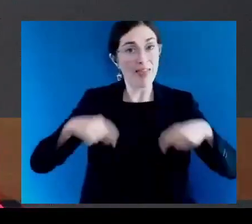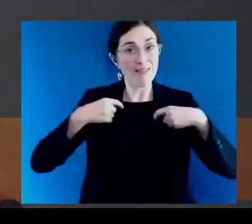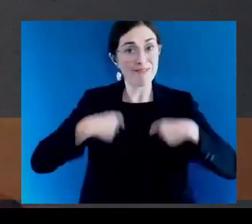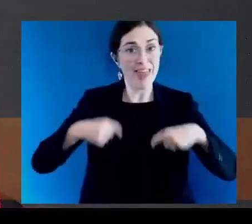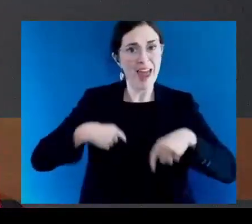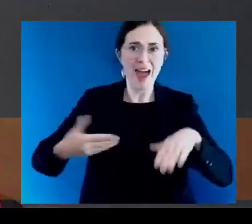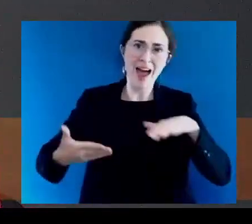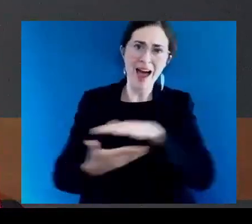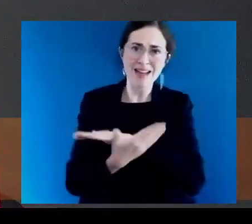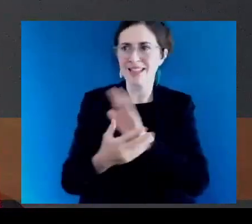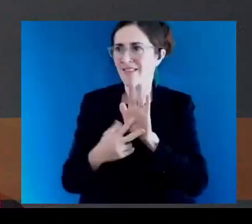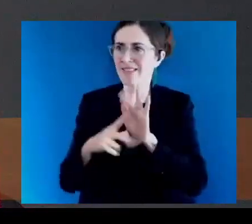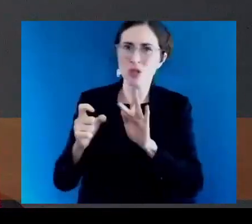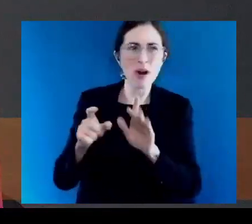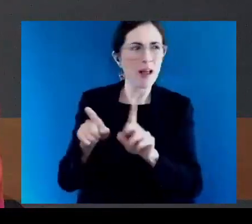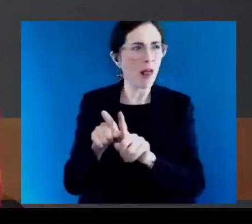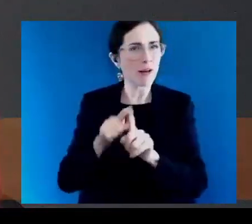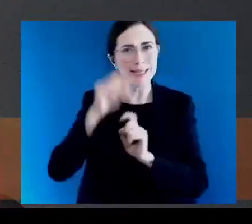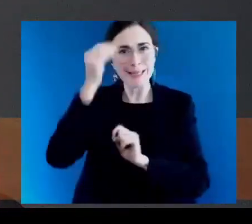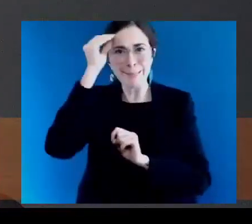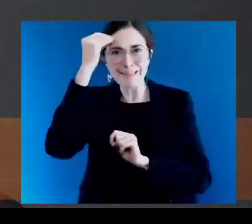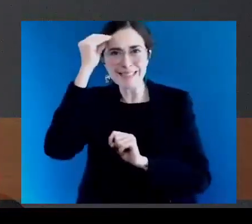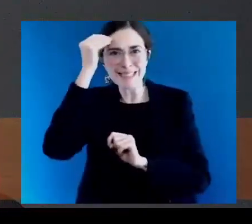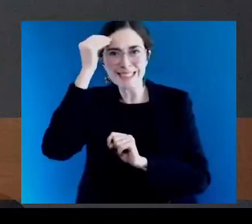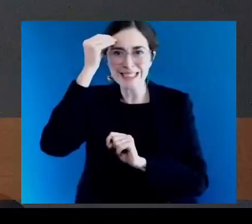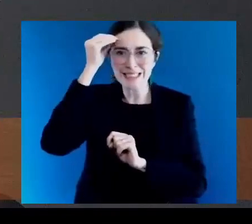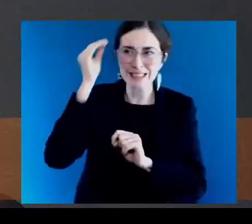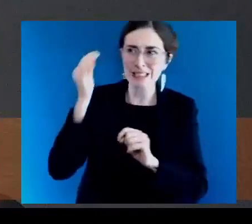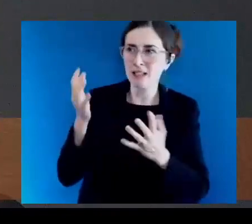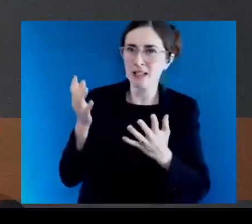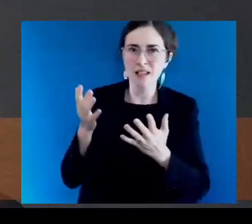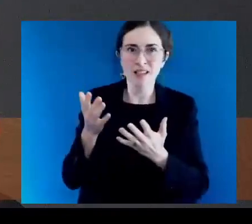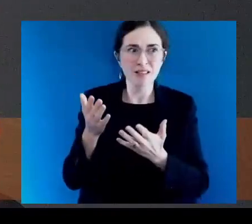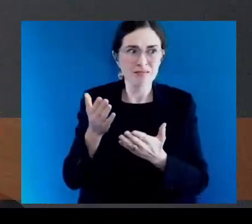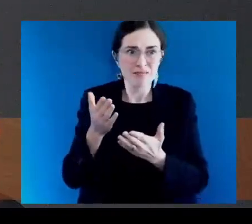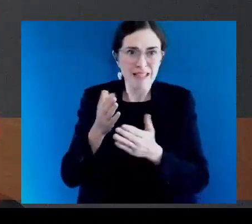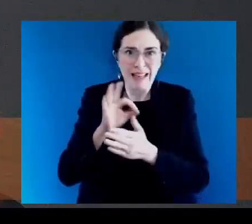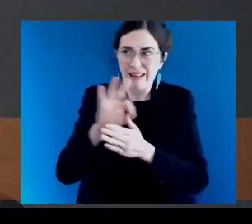some committee level that sort of didn't go anywhere